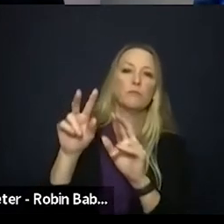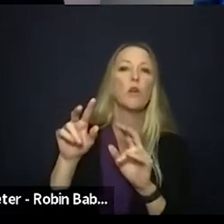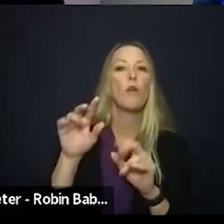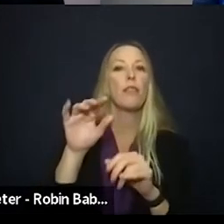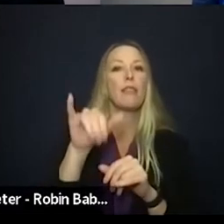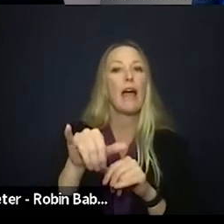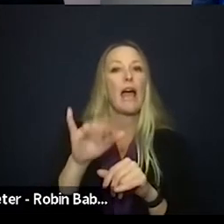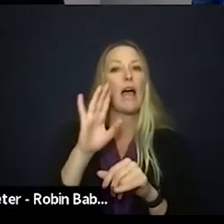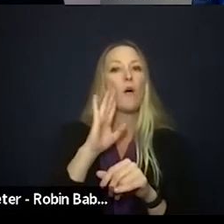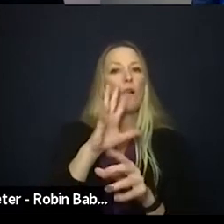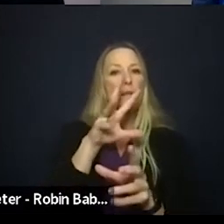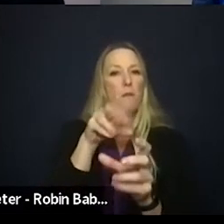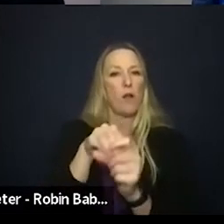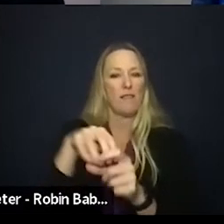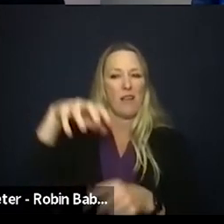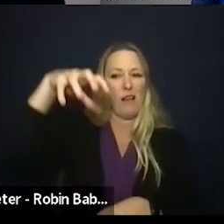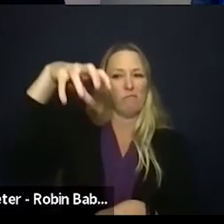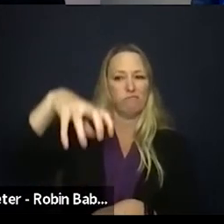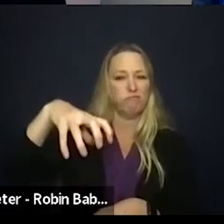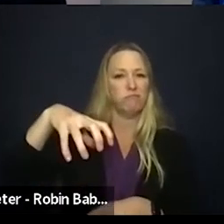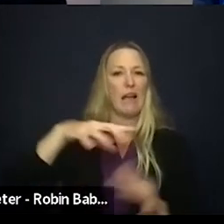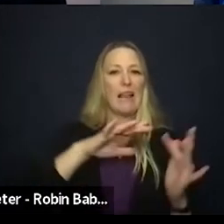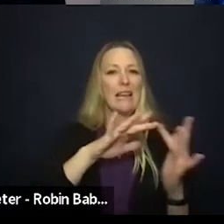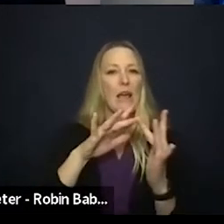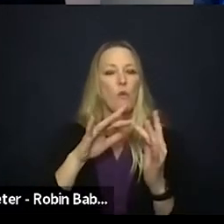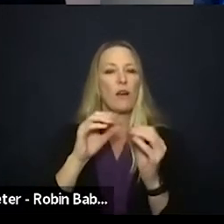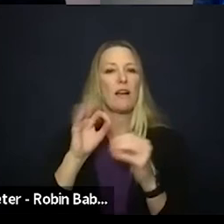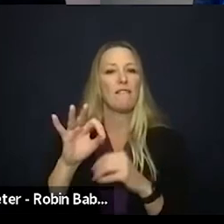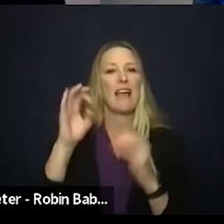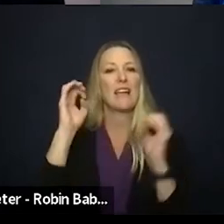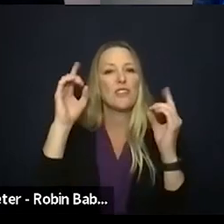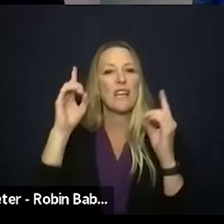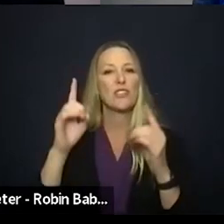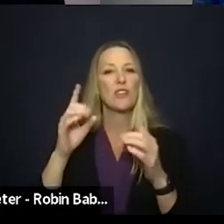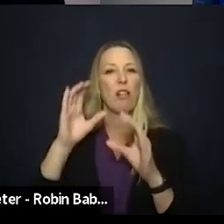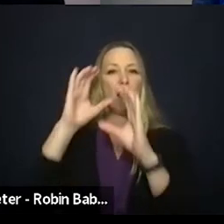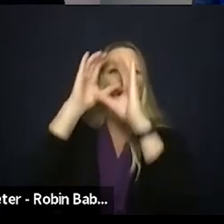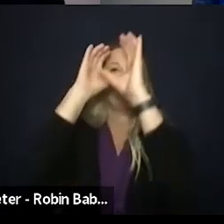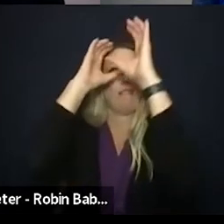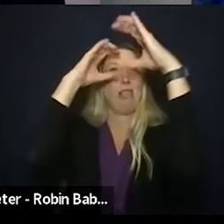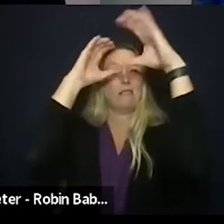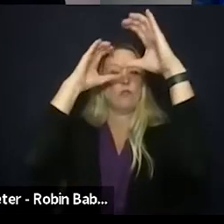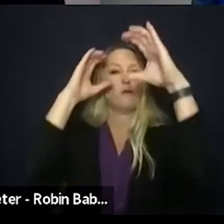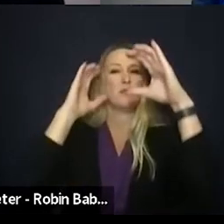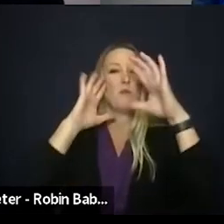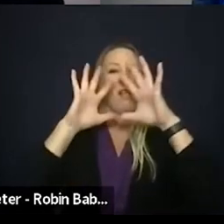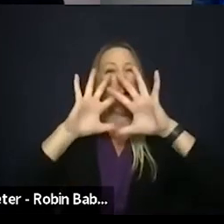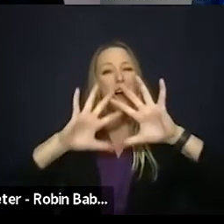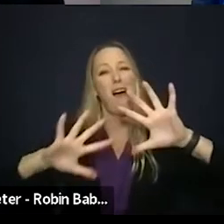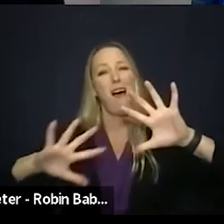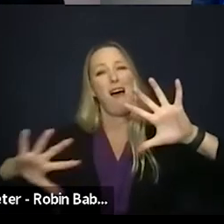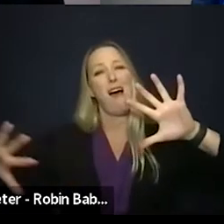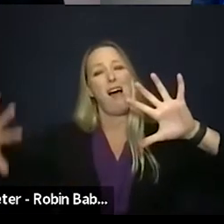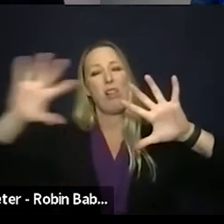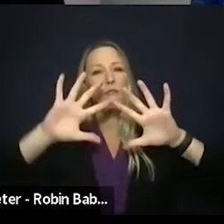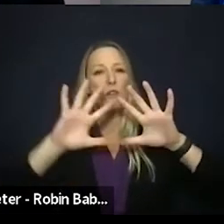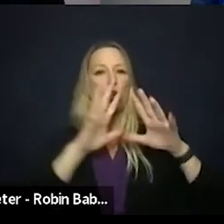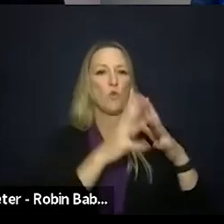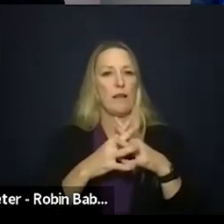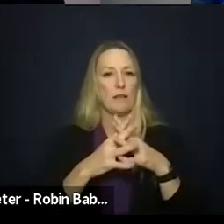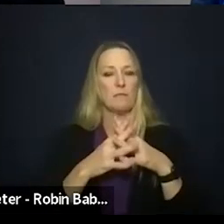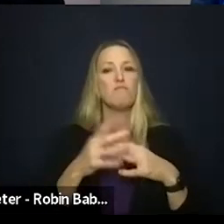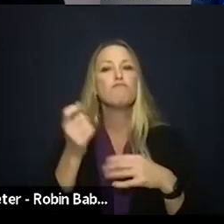part of a node in a network of educational telescopes that are spread throughout the u.s and beyond and it's supported by a local nonprofit